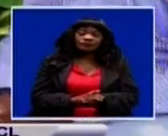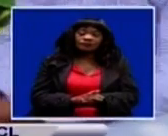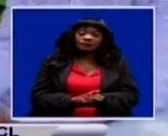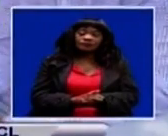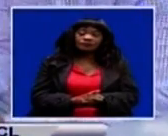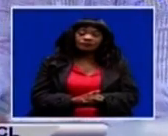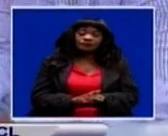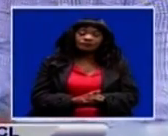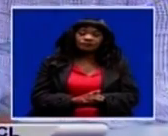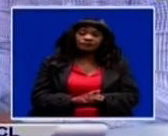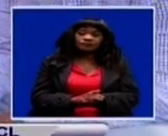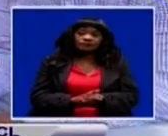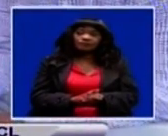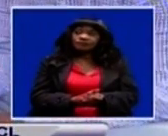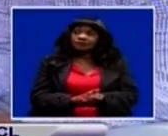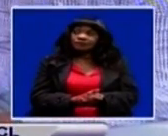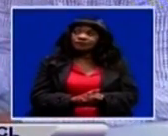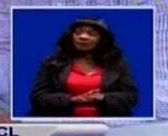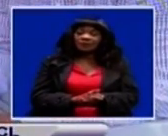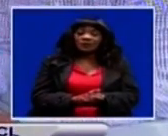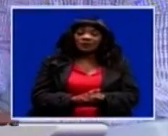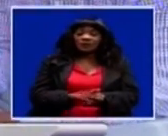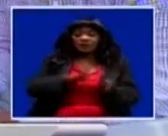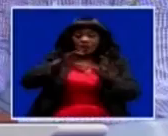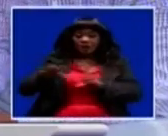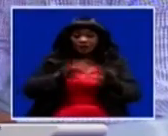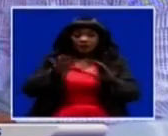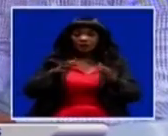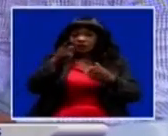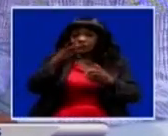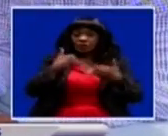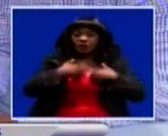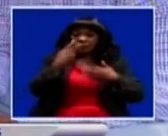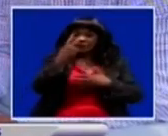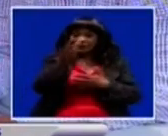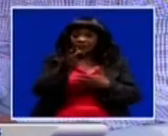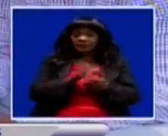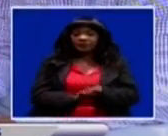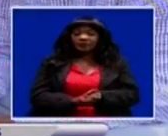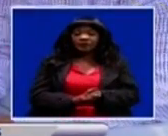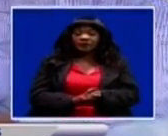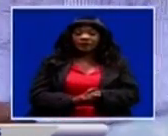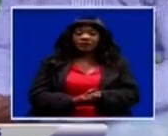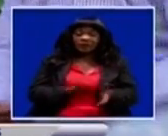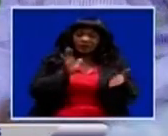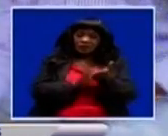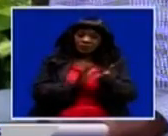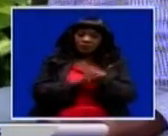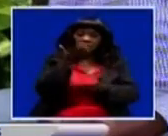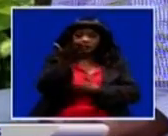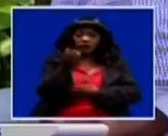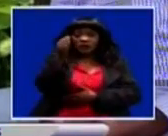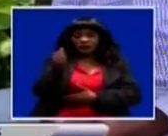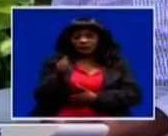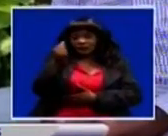is a facility that is complementing Sichili hospital, and it's